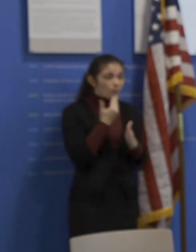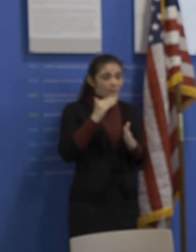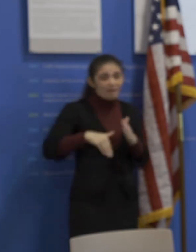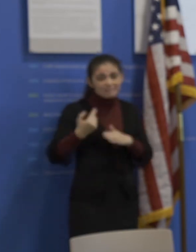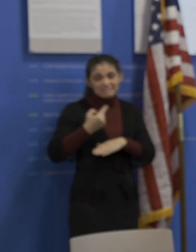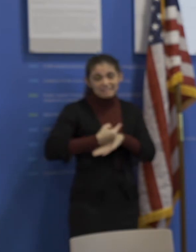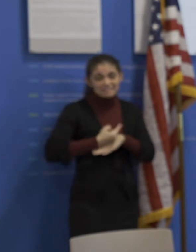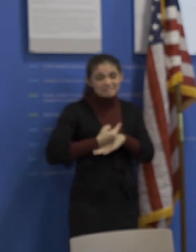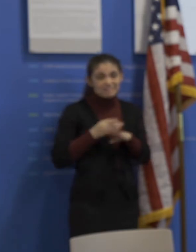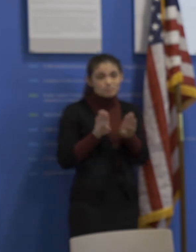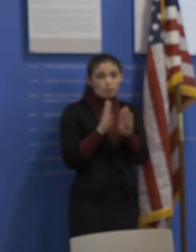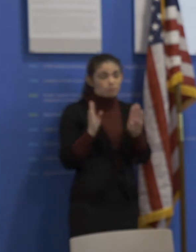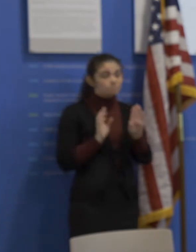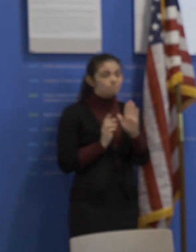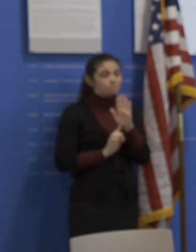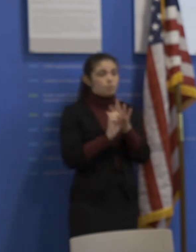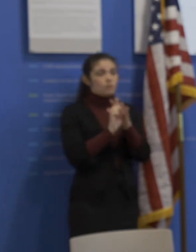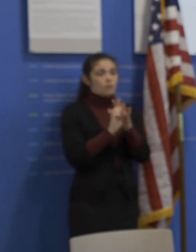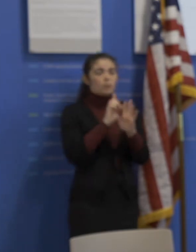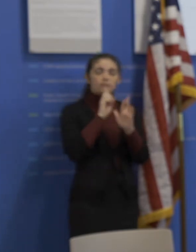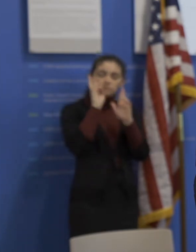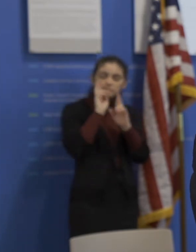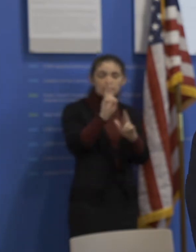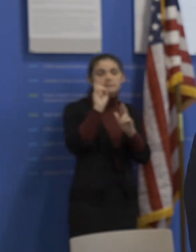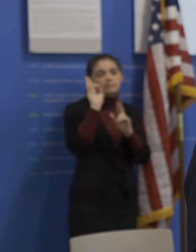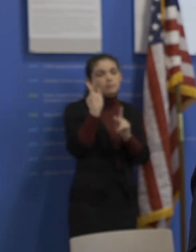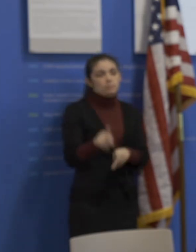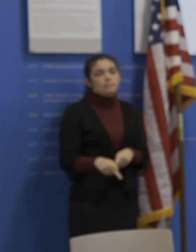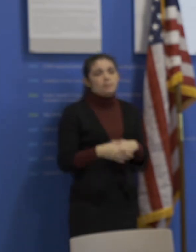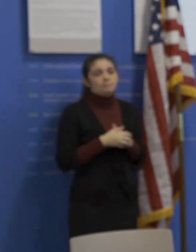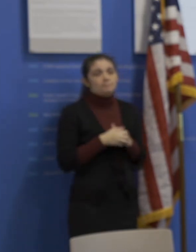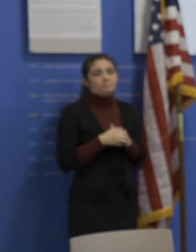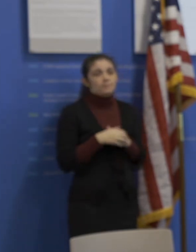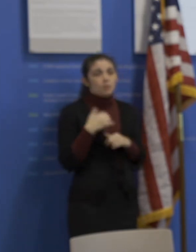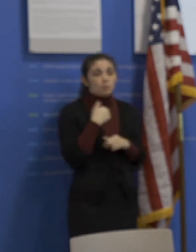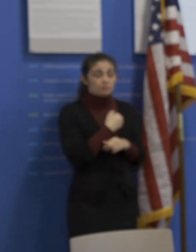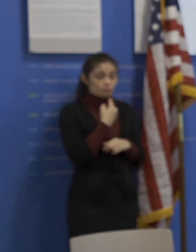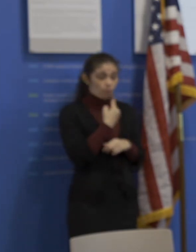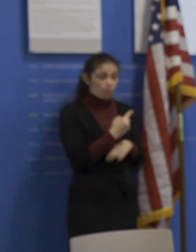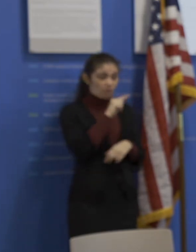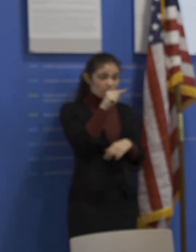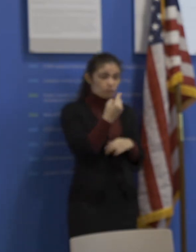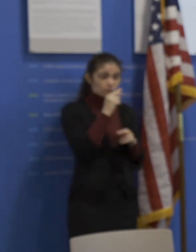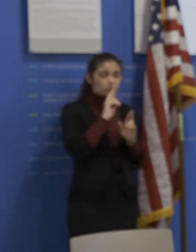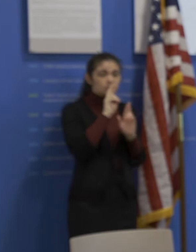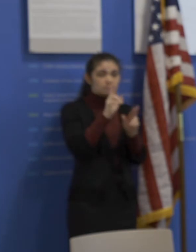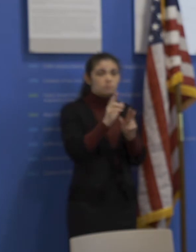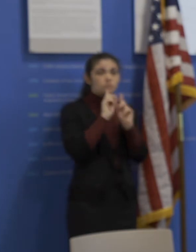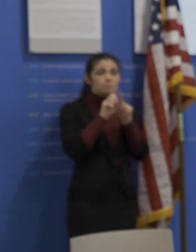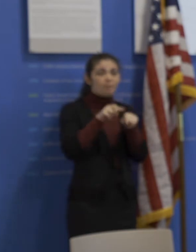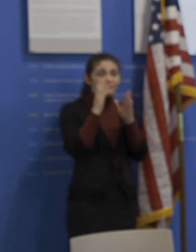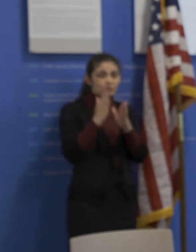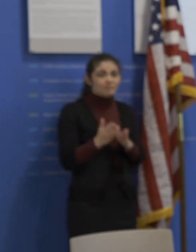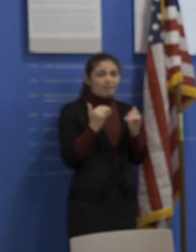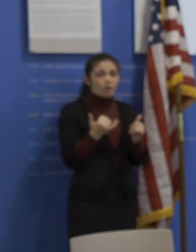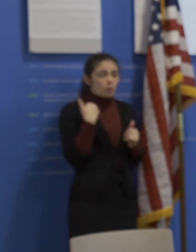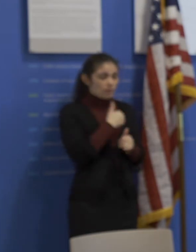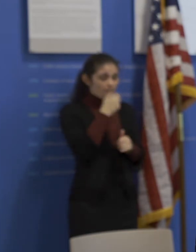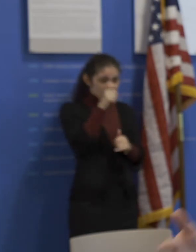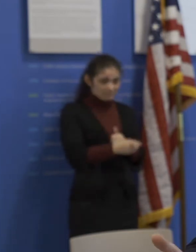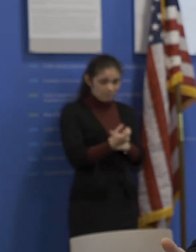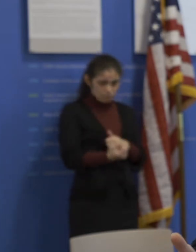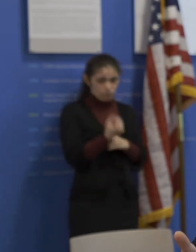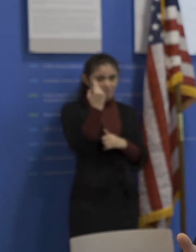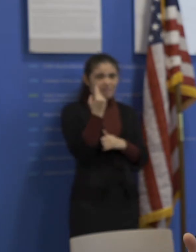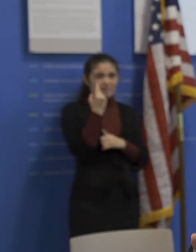door. And I have great respect for that personally. So what we've said to our first responders now is that we need to